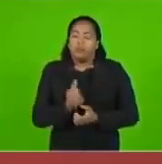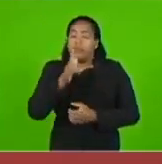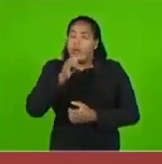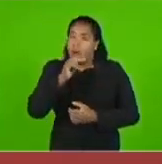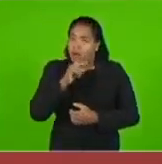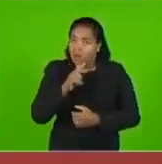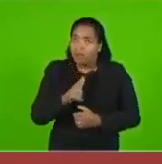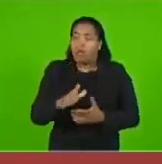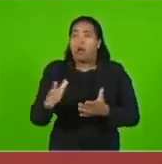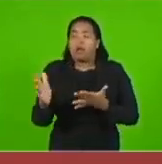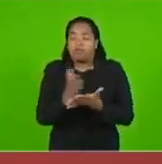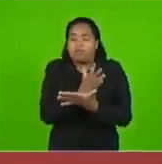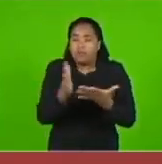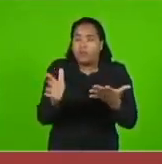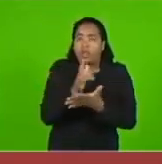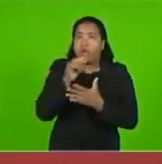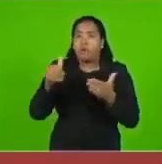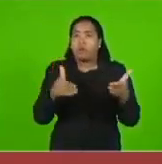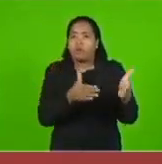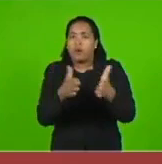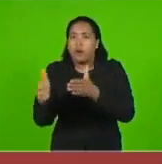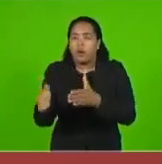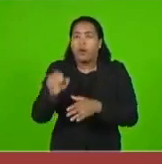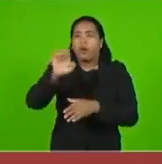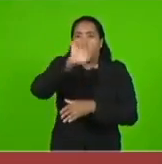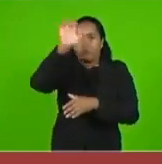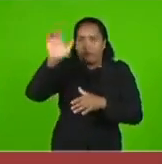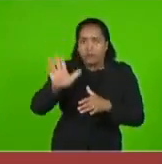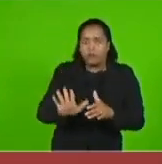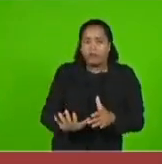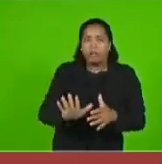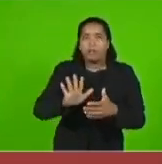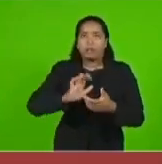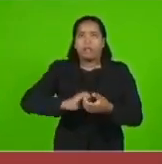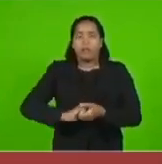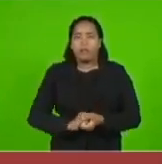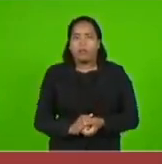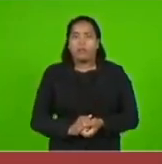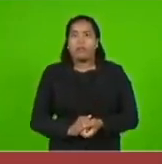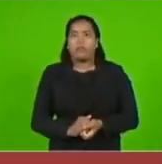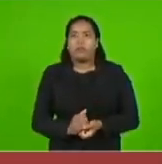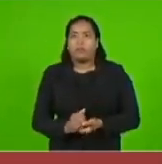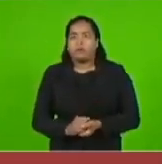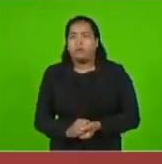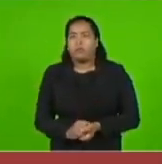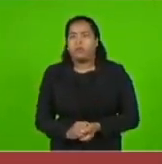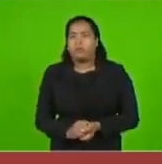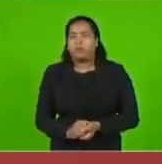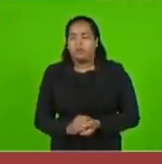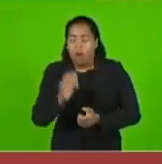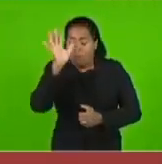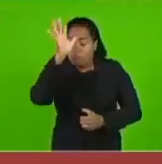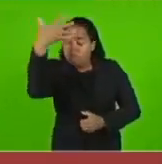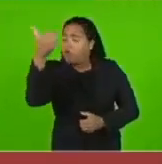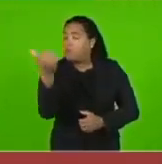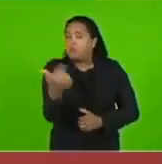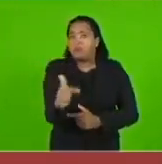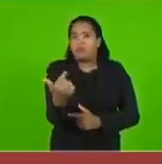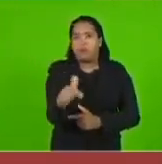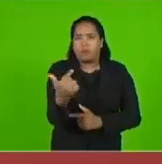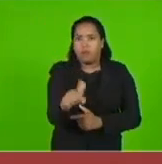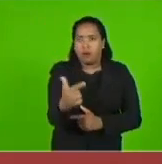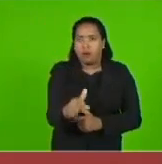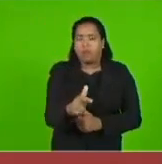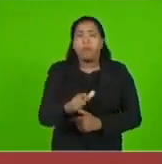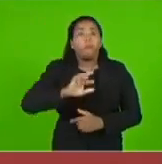saying, will contaminate the water of a few rivers in Europe. We're not worried about to bring alarm to this,